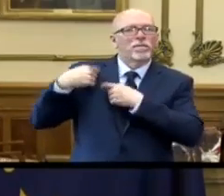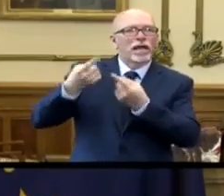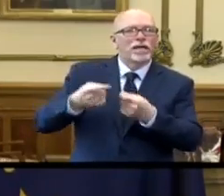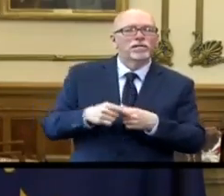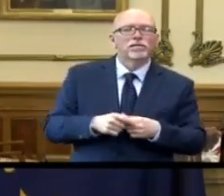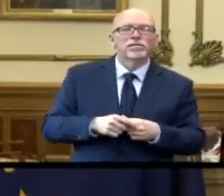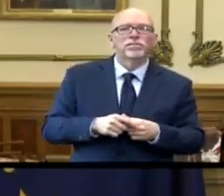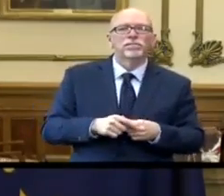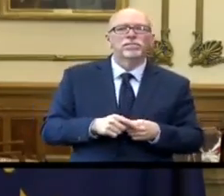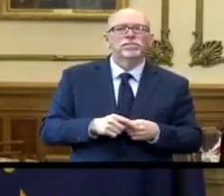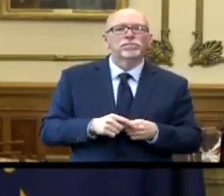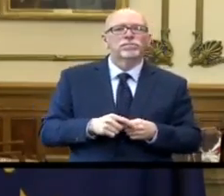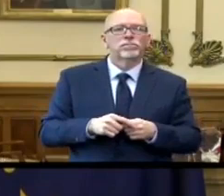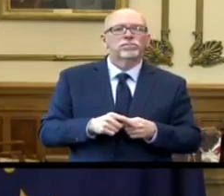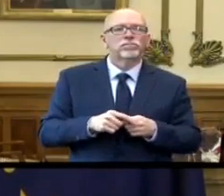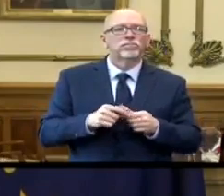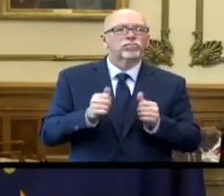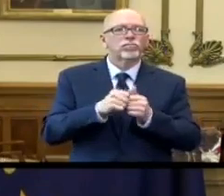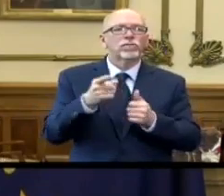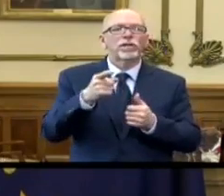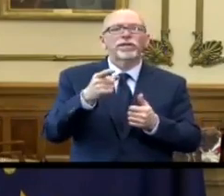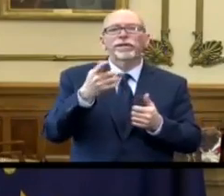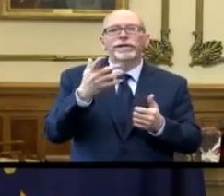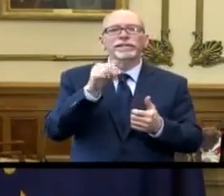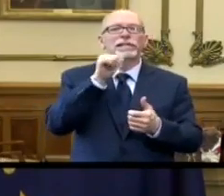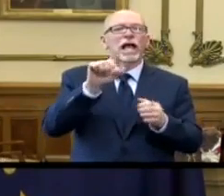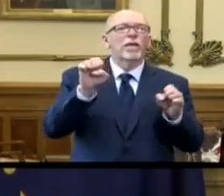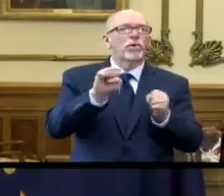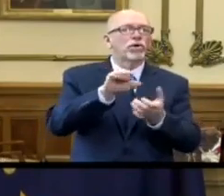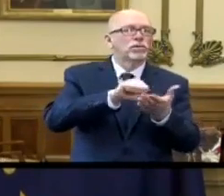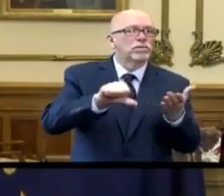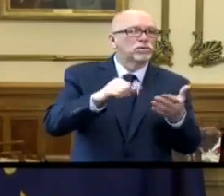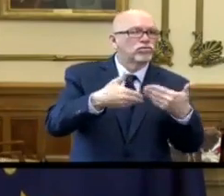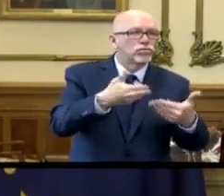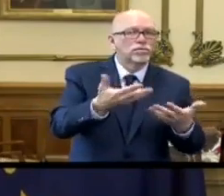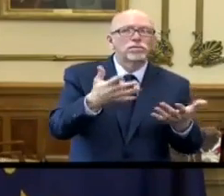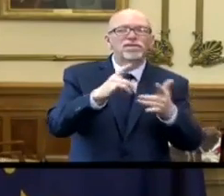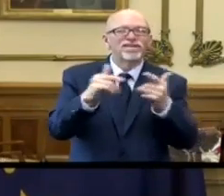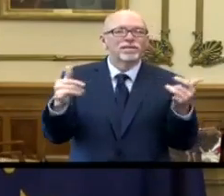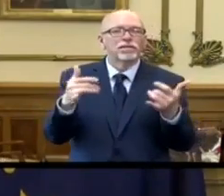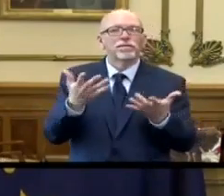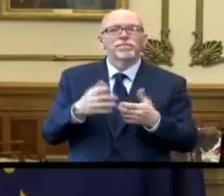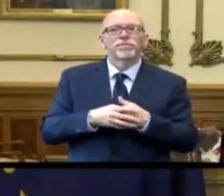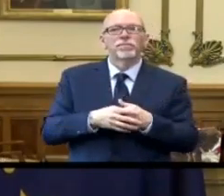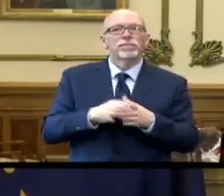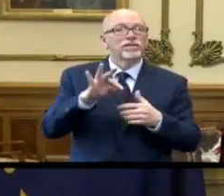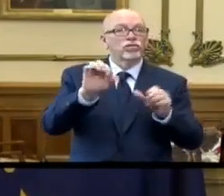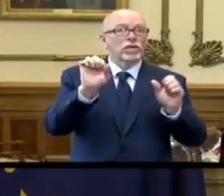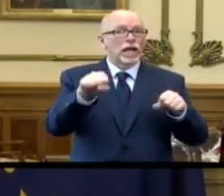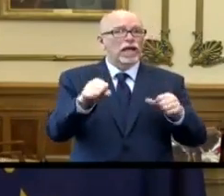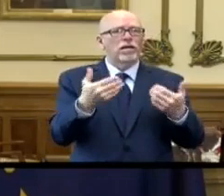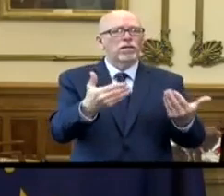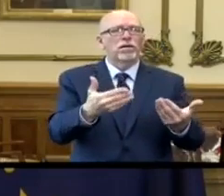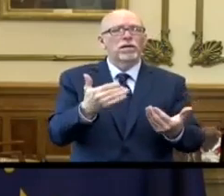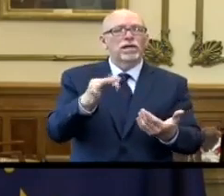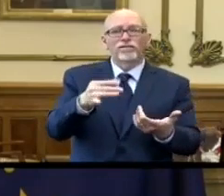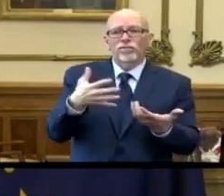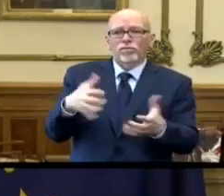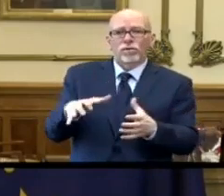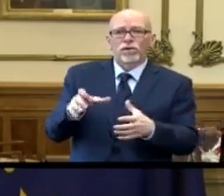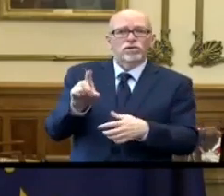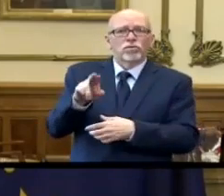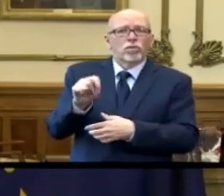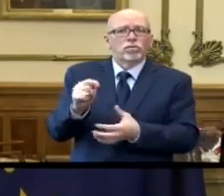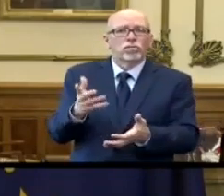past with elective medical procedures, et cetera. And so